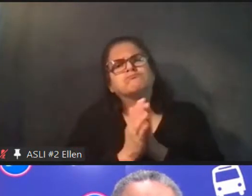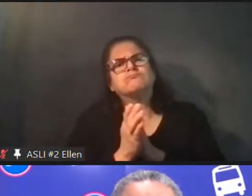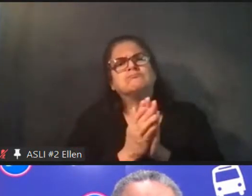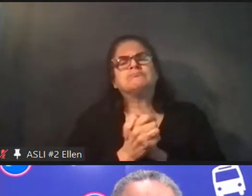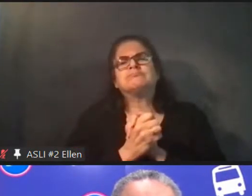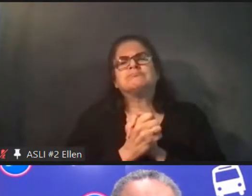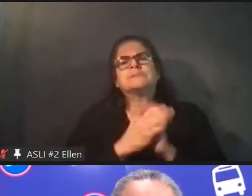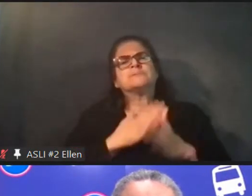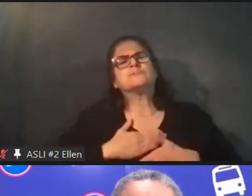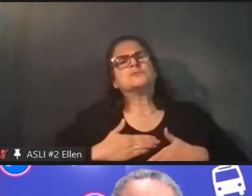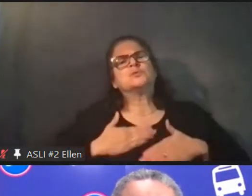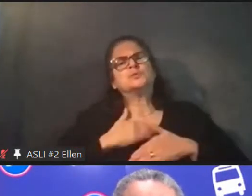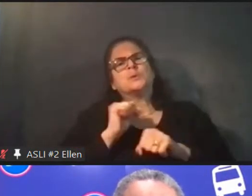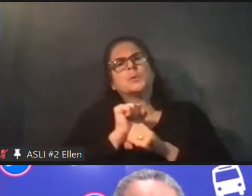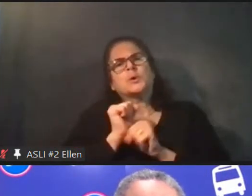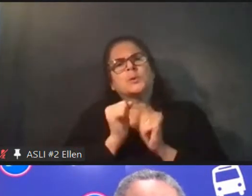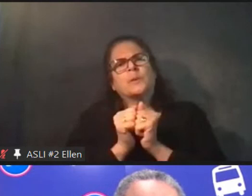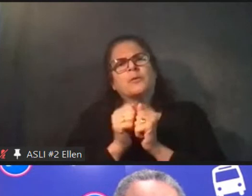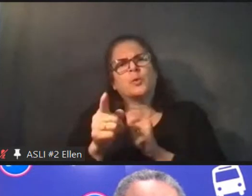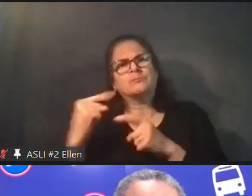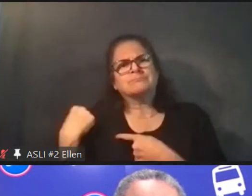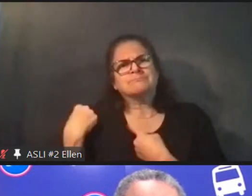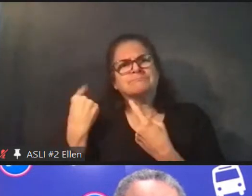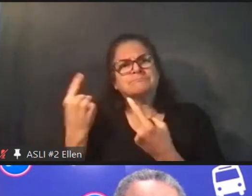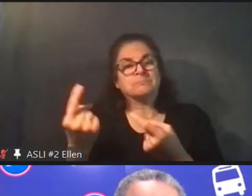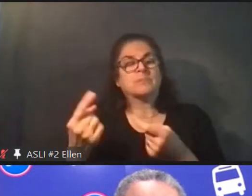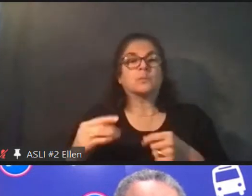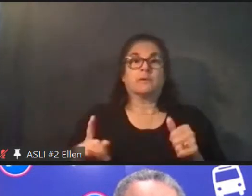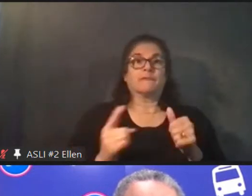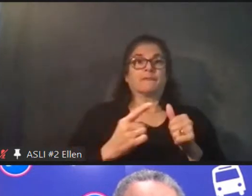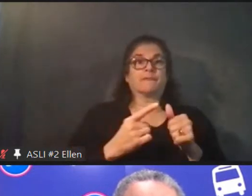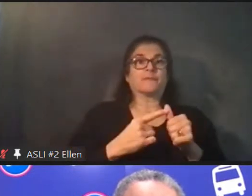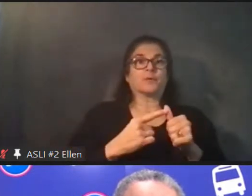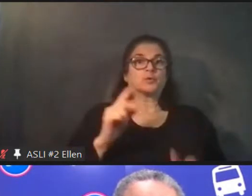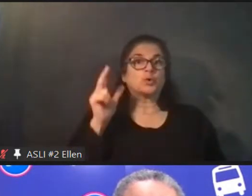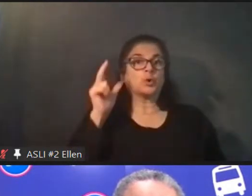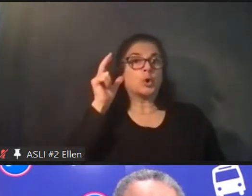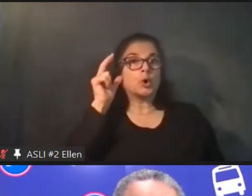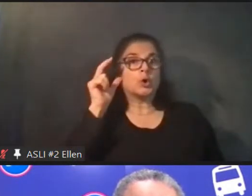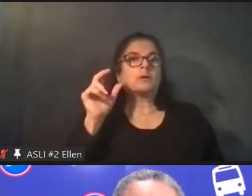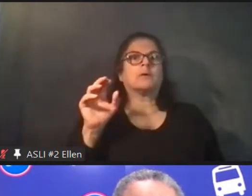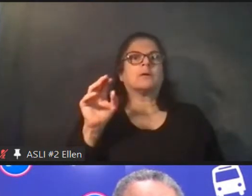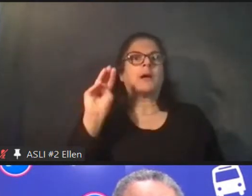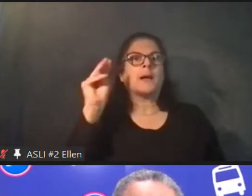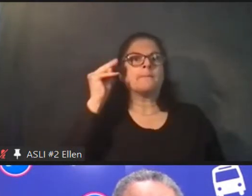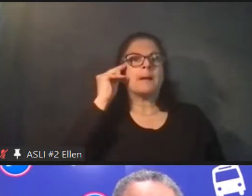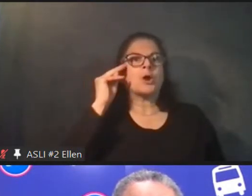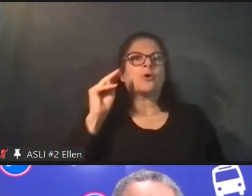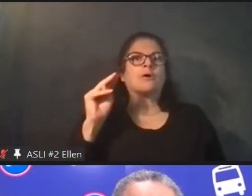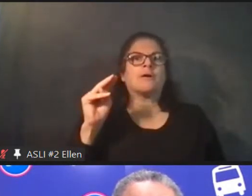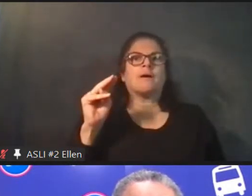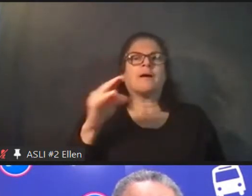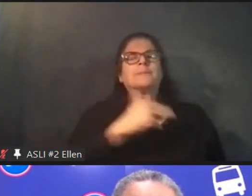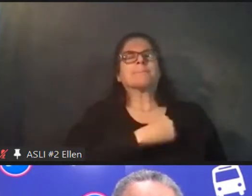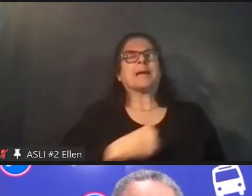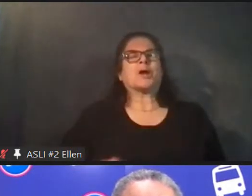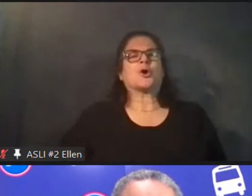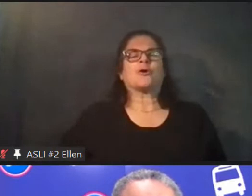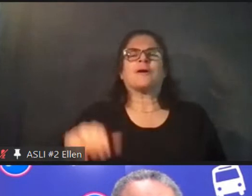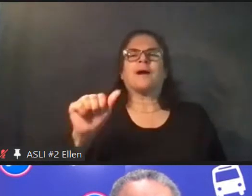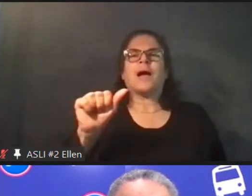CTA. When I first heard that Mayor Emanuel had convinced you to return to